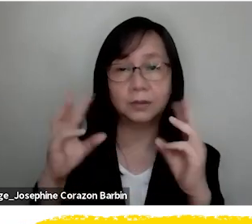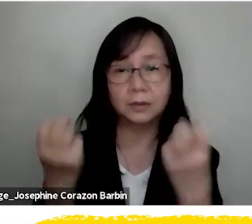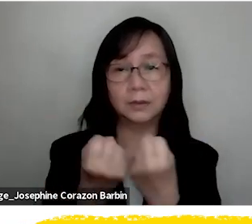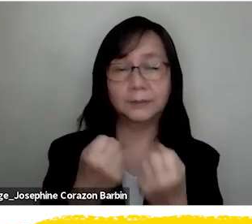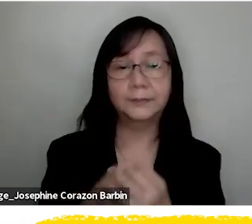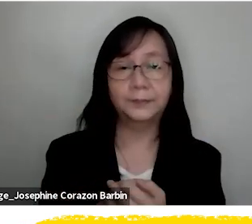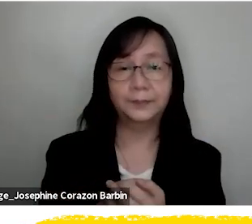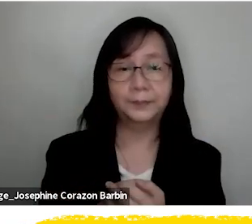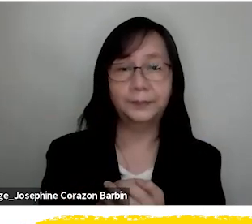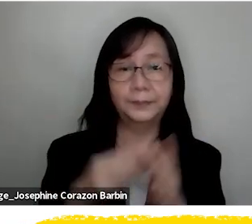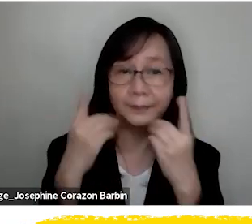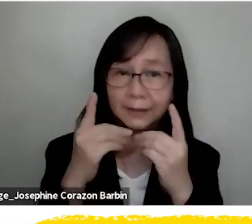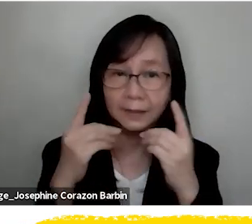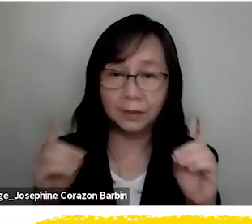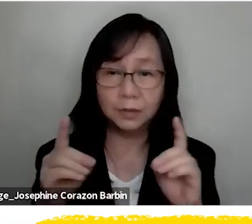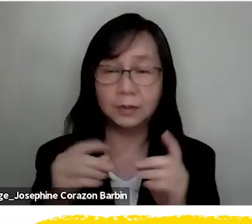The declaration, it